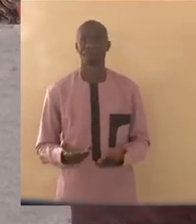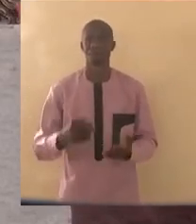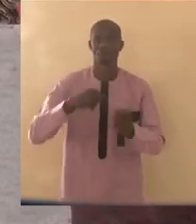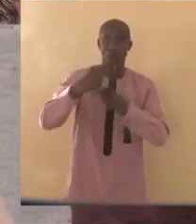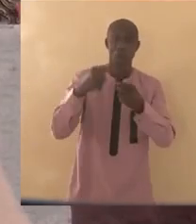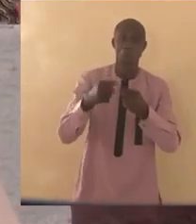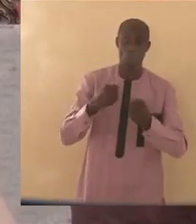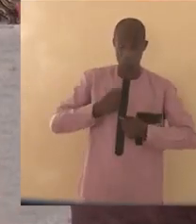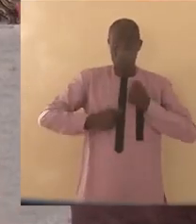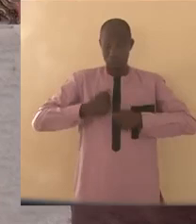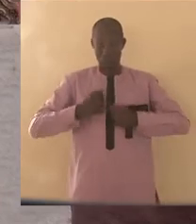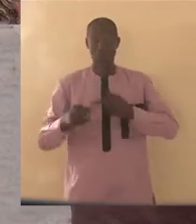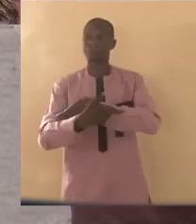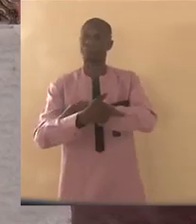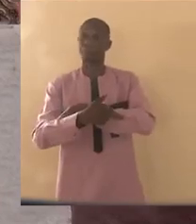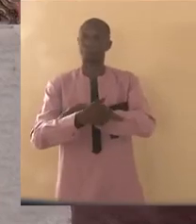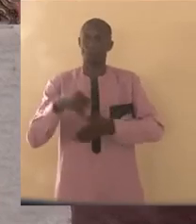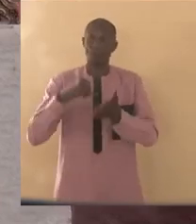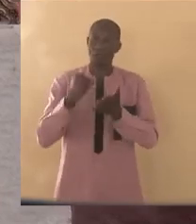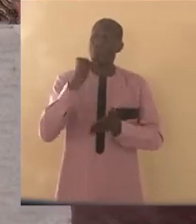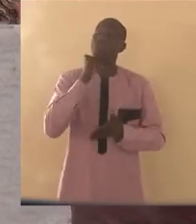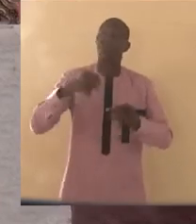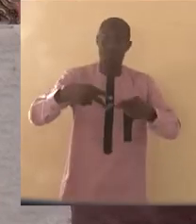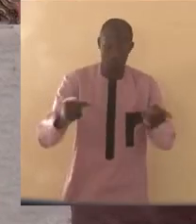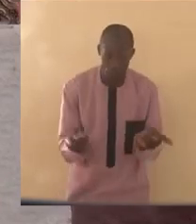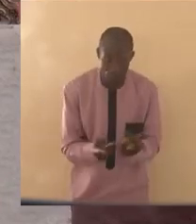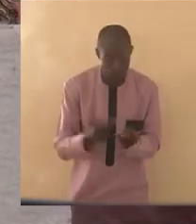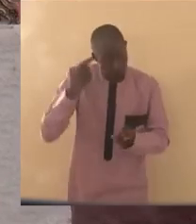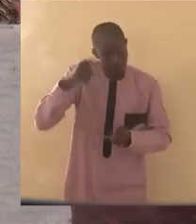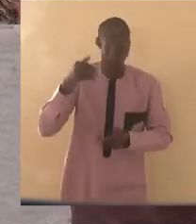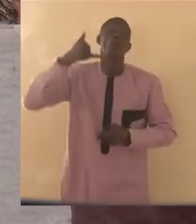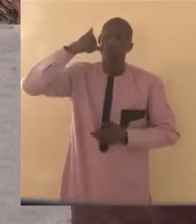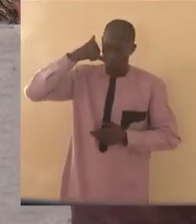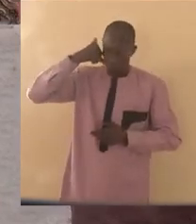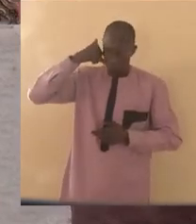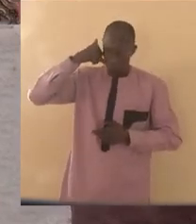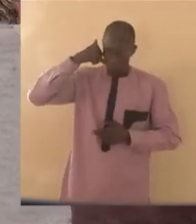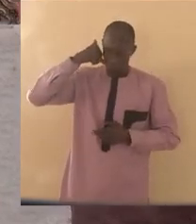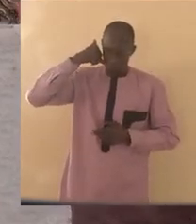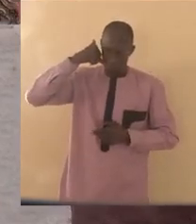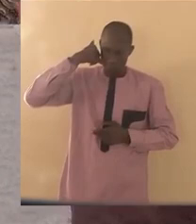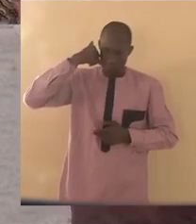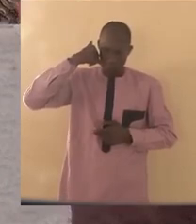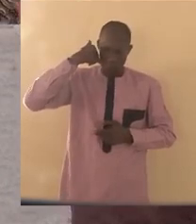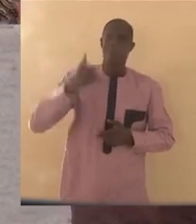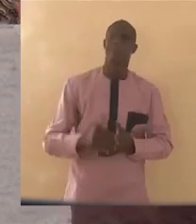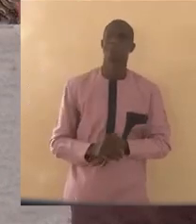And when you are going to the bathroom, it is not a place for phone.